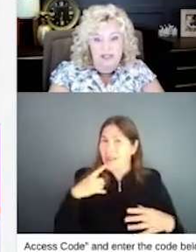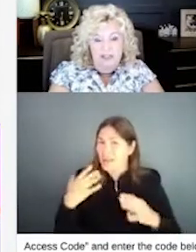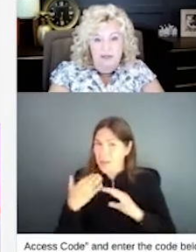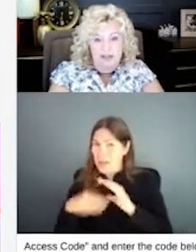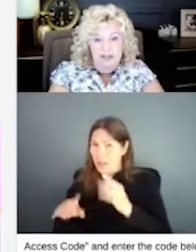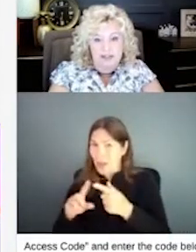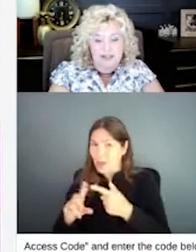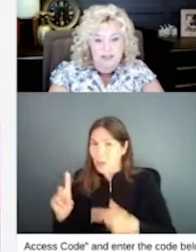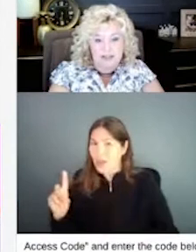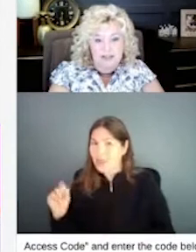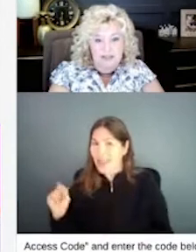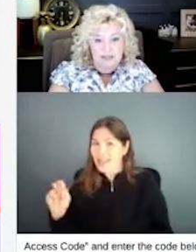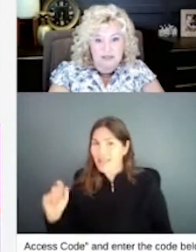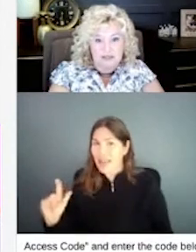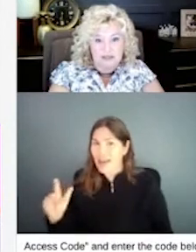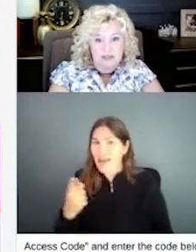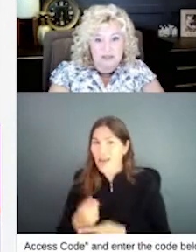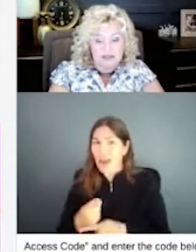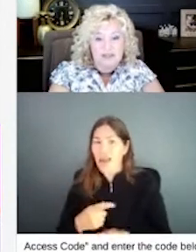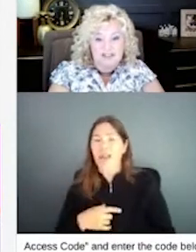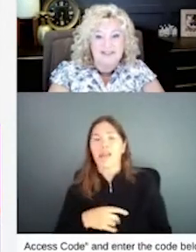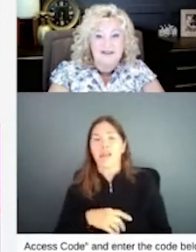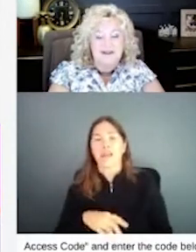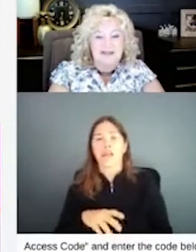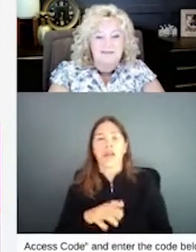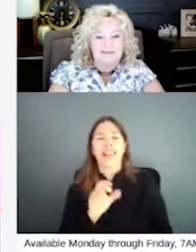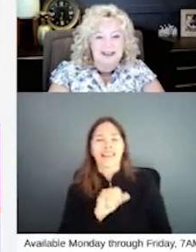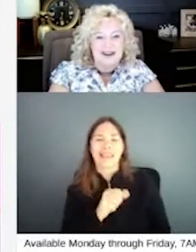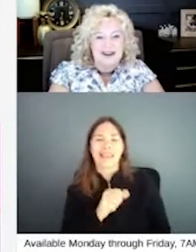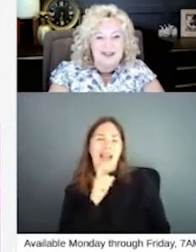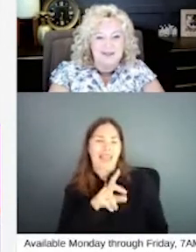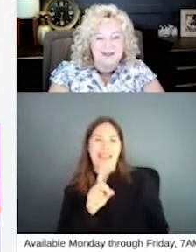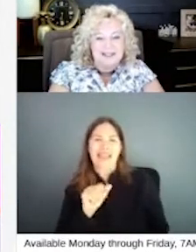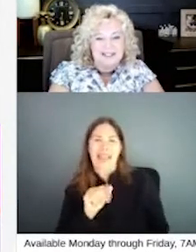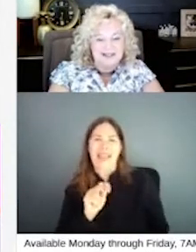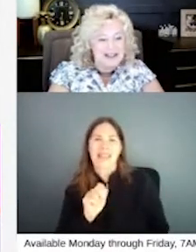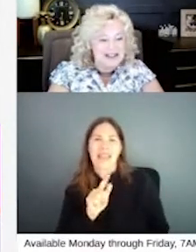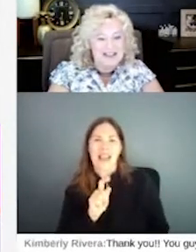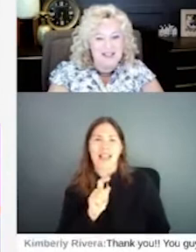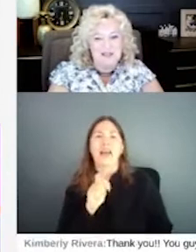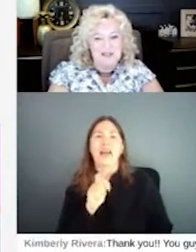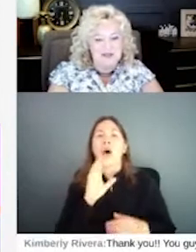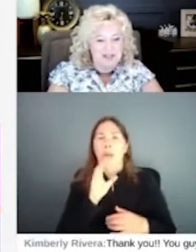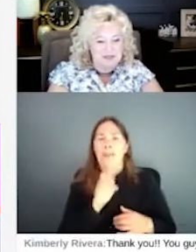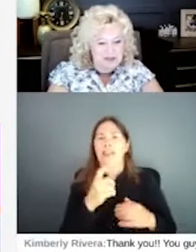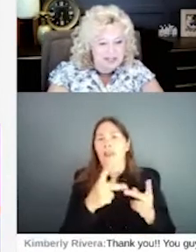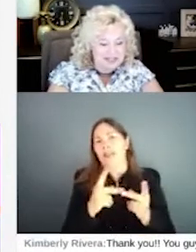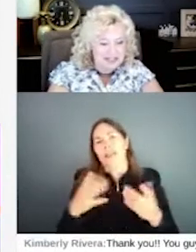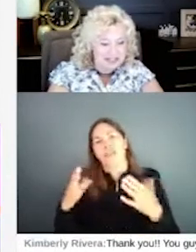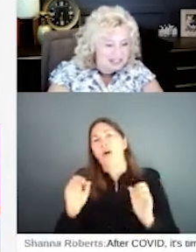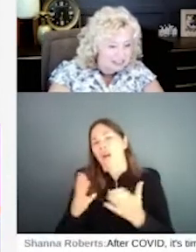Daniel, right? I would imagine Danielle's the place to go. Okay. All right. I will go ahead and do that. Thank you so much,